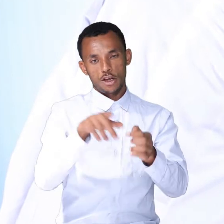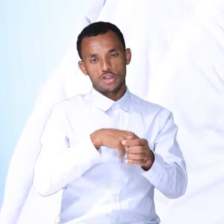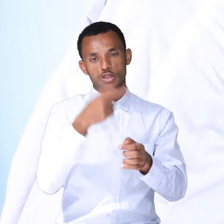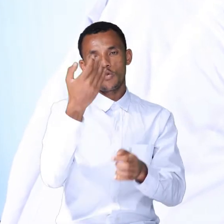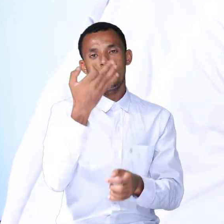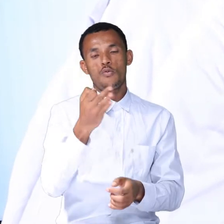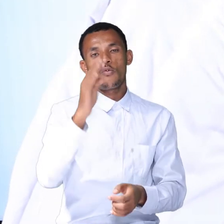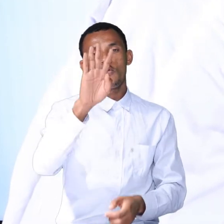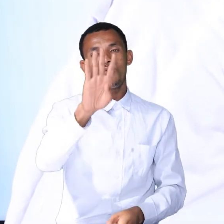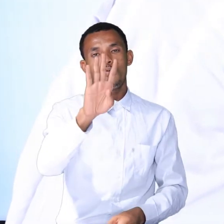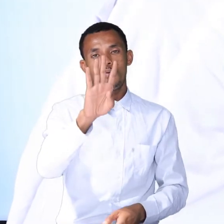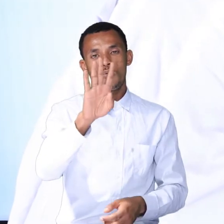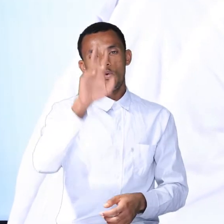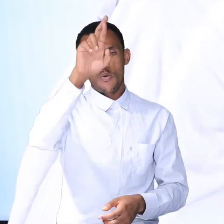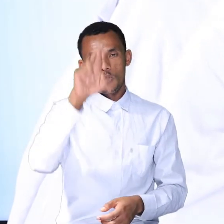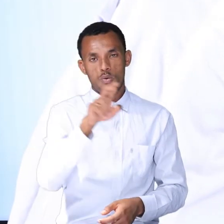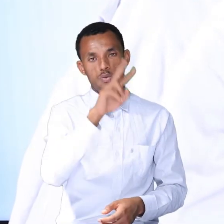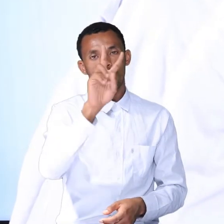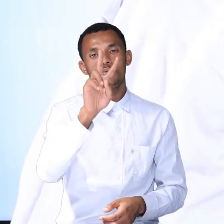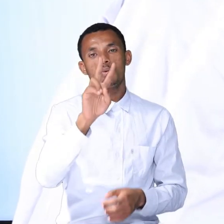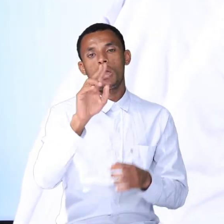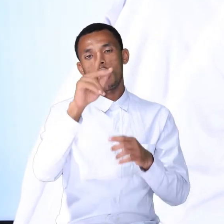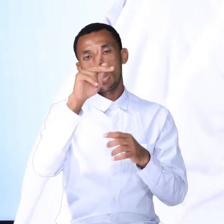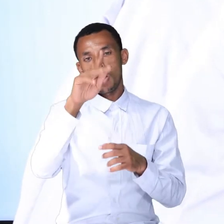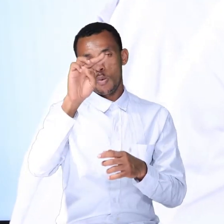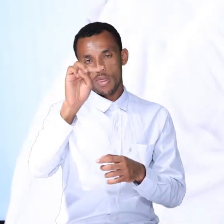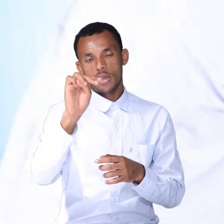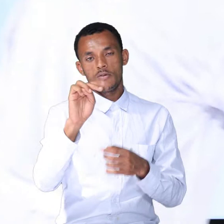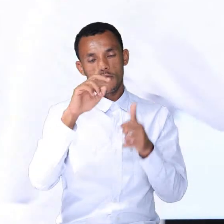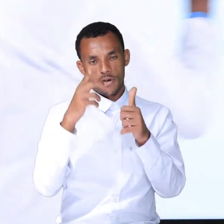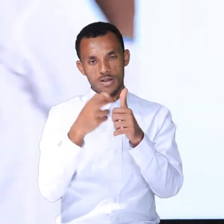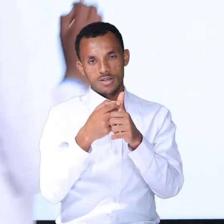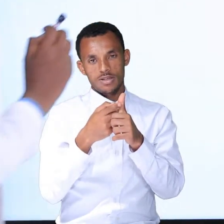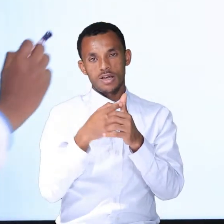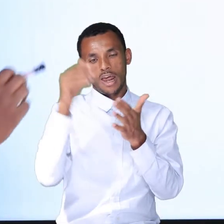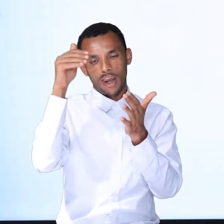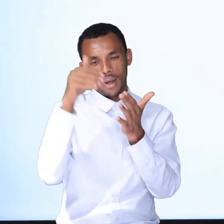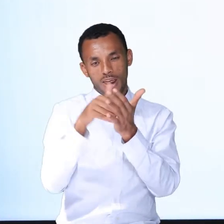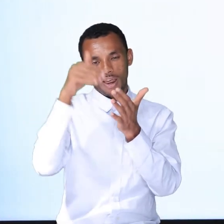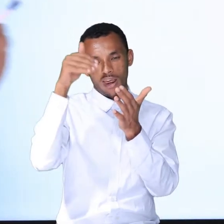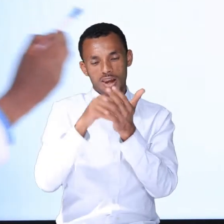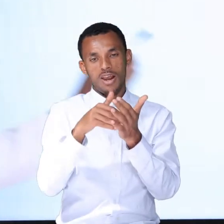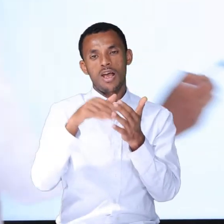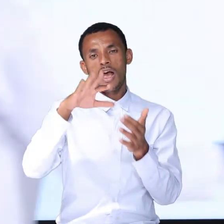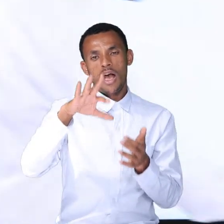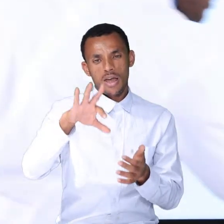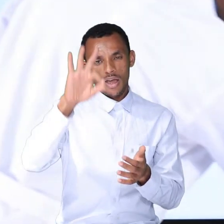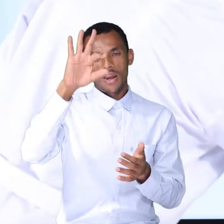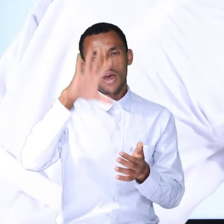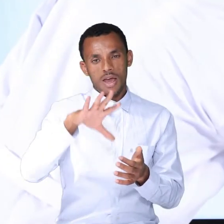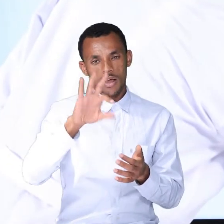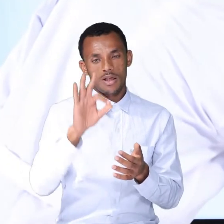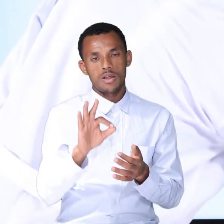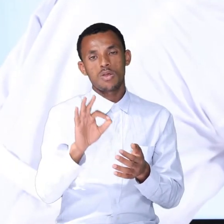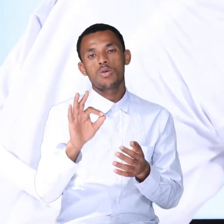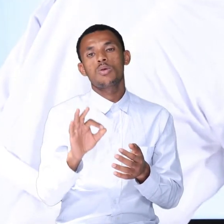of 4√2 kilometers. So first read it again and again and get an idea. You have a